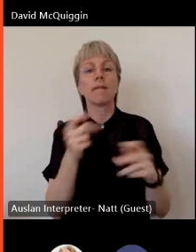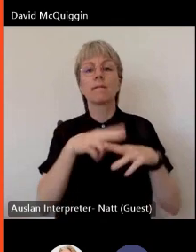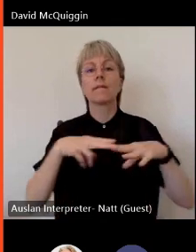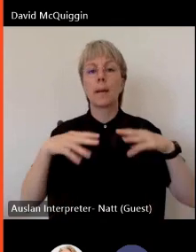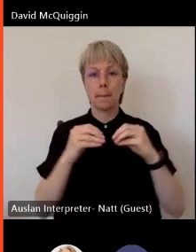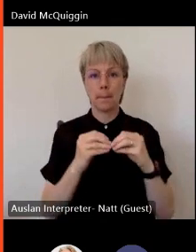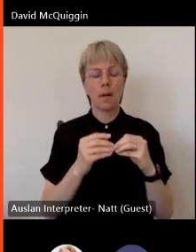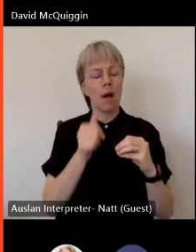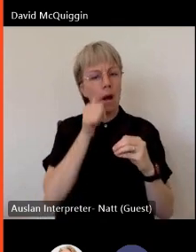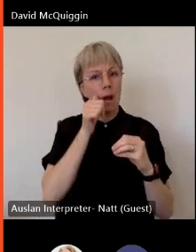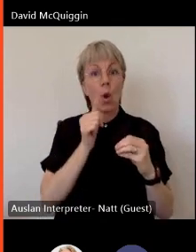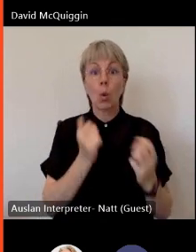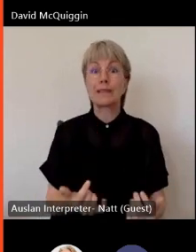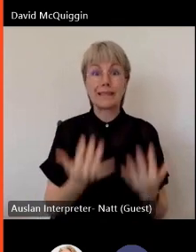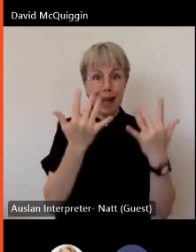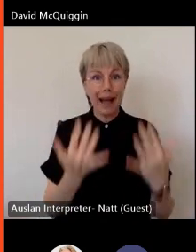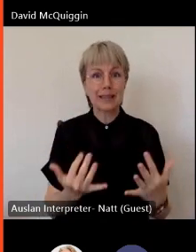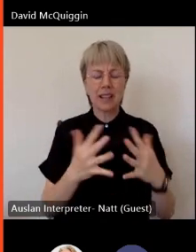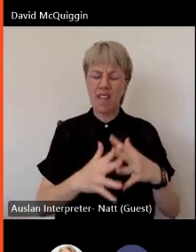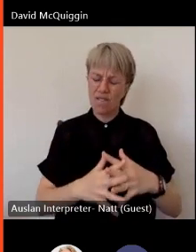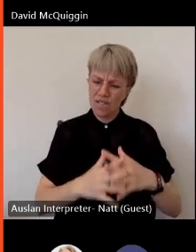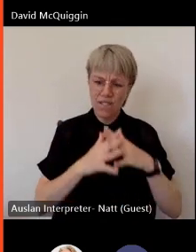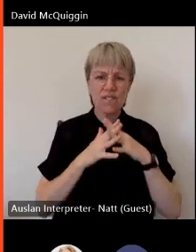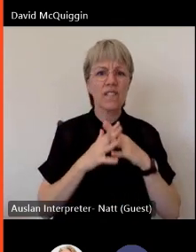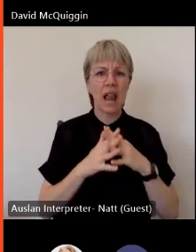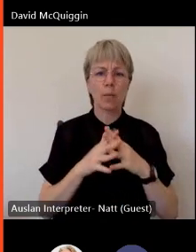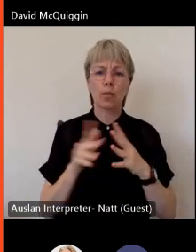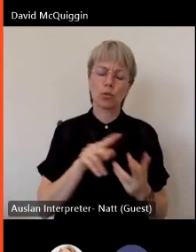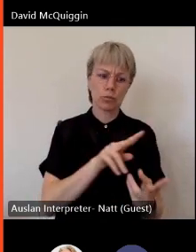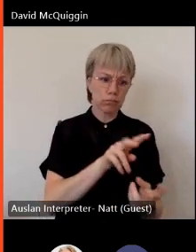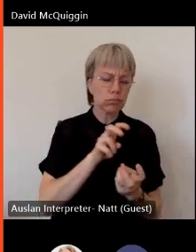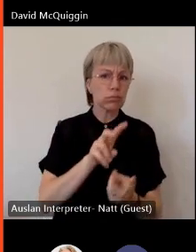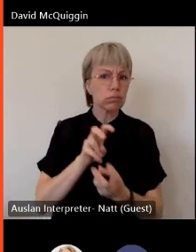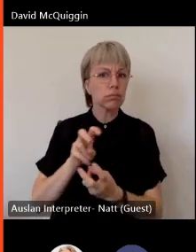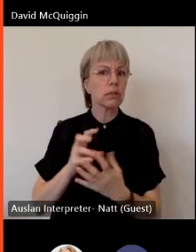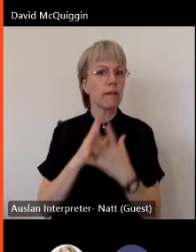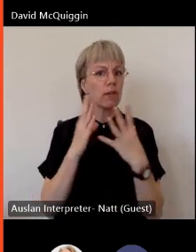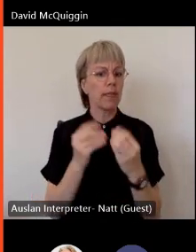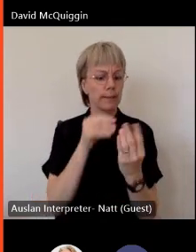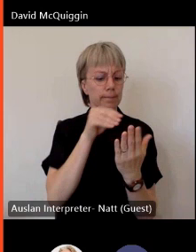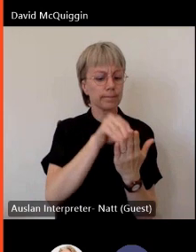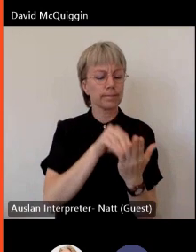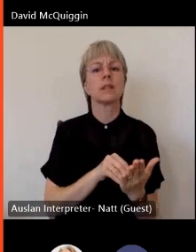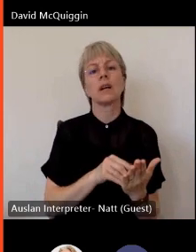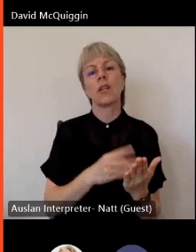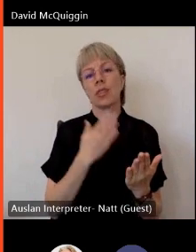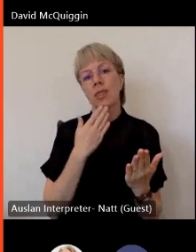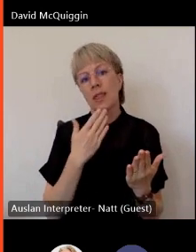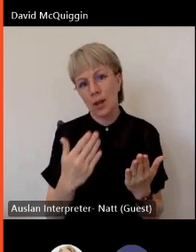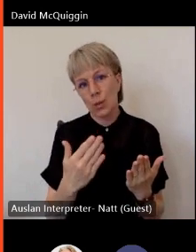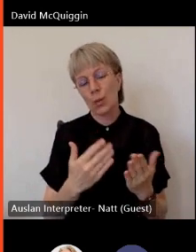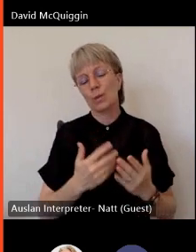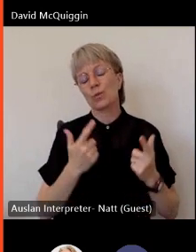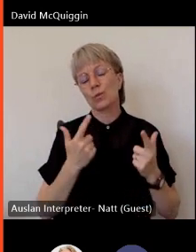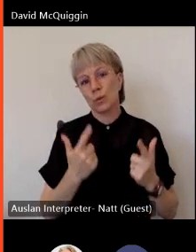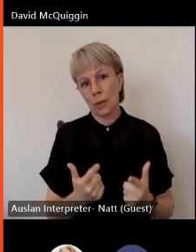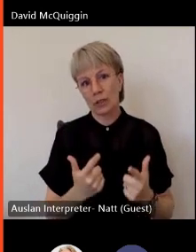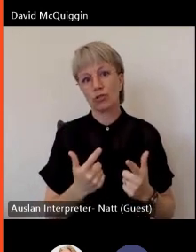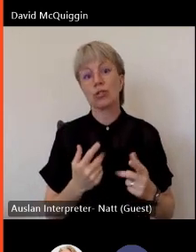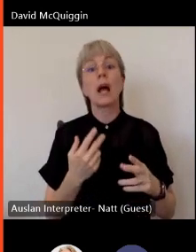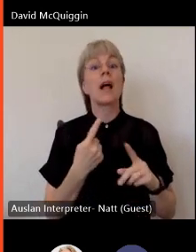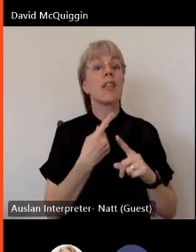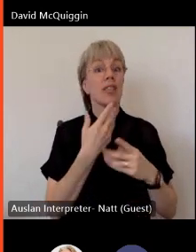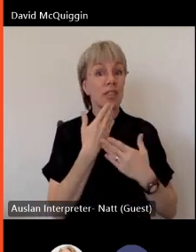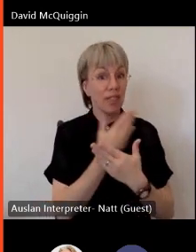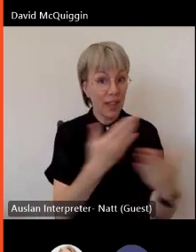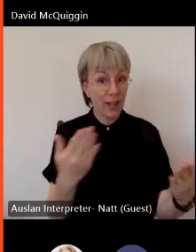data you and the team have had to explore, and I want to again I know it's already been thanked by Mirabelle and yourself, but thank all of